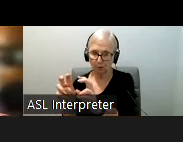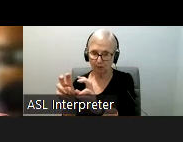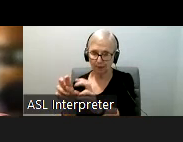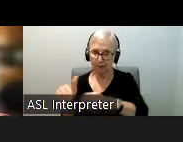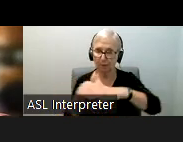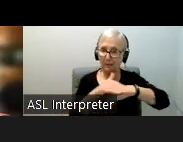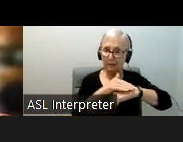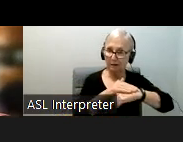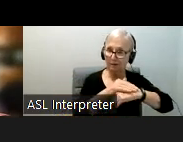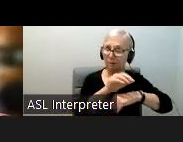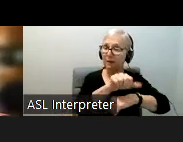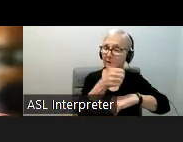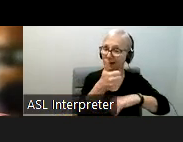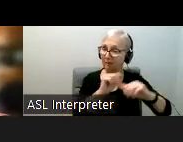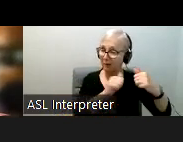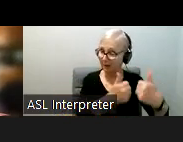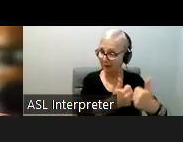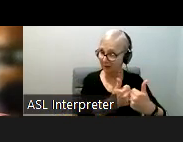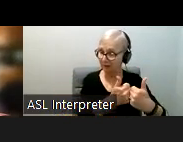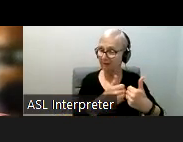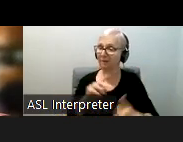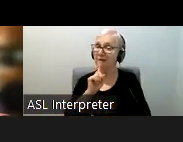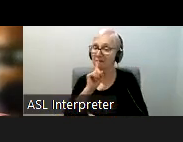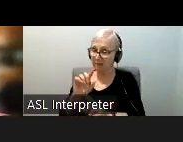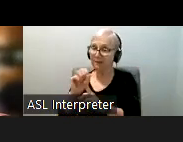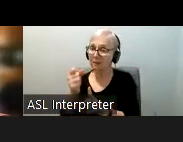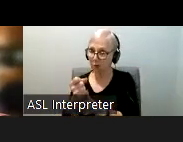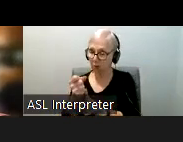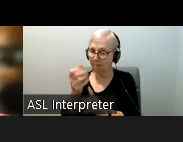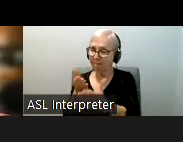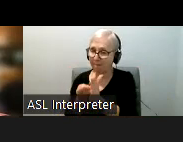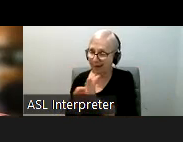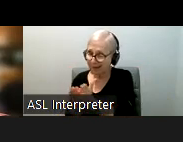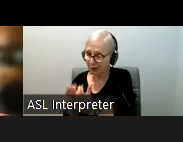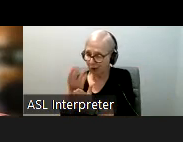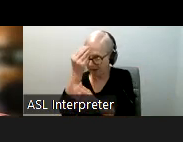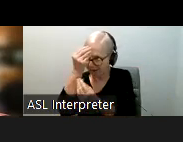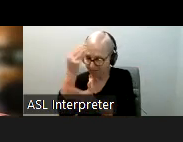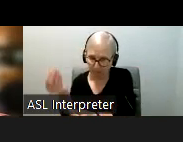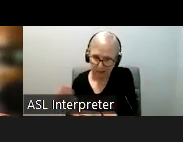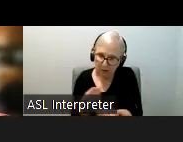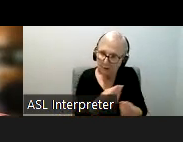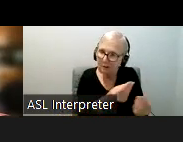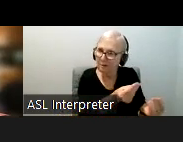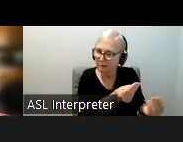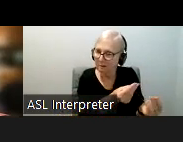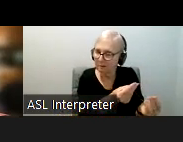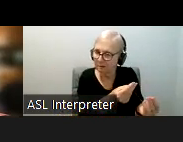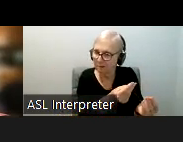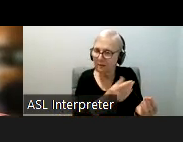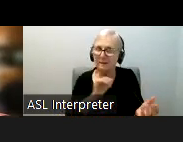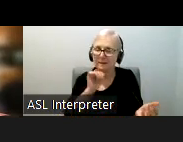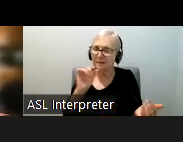by another agency. And if that's the case, making sure that that information gets over there. But it's not, again, I just want to say it's not